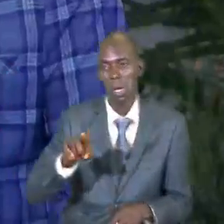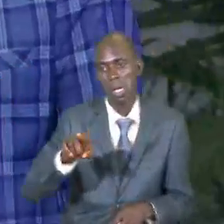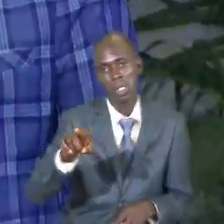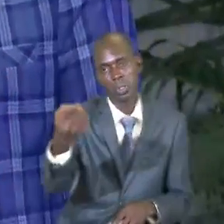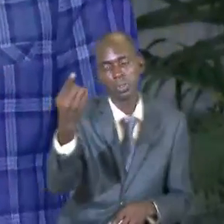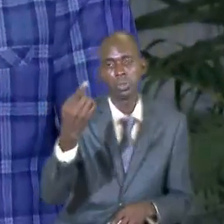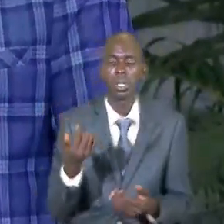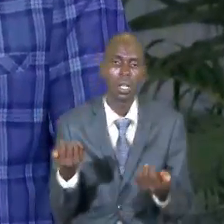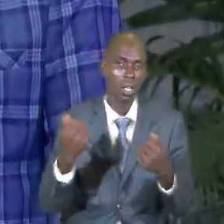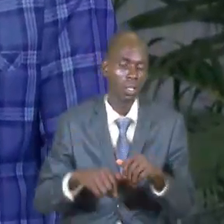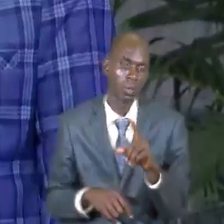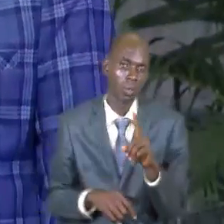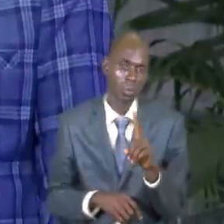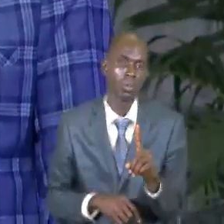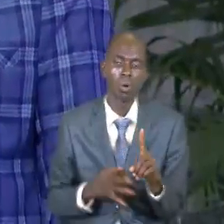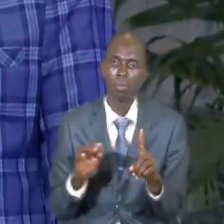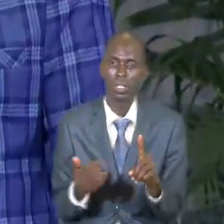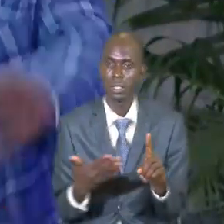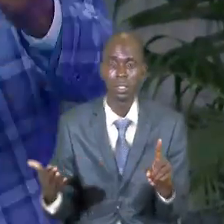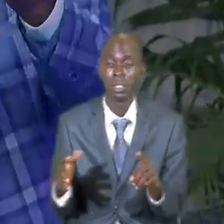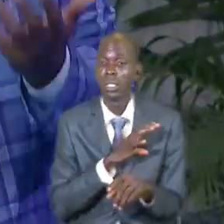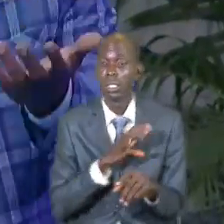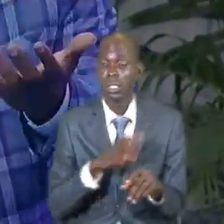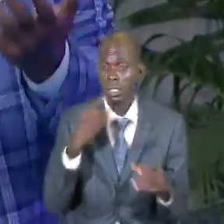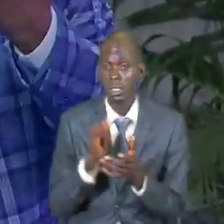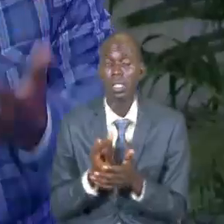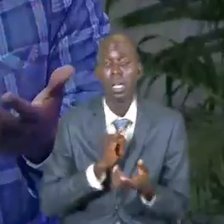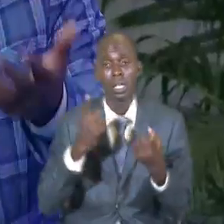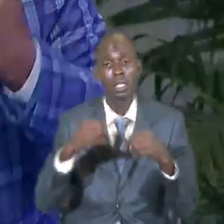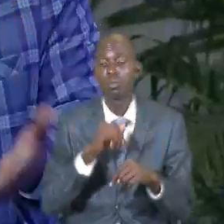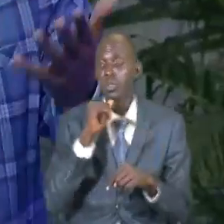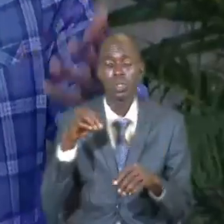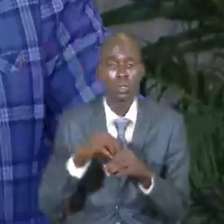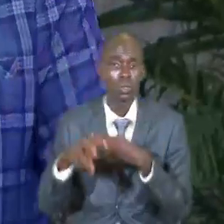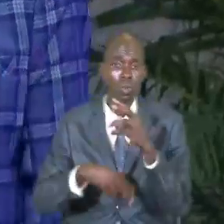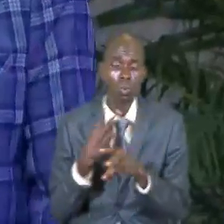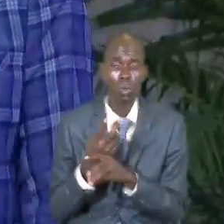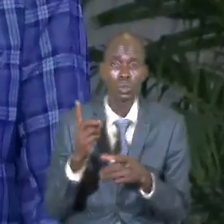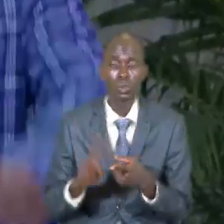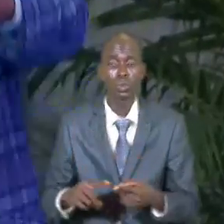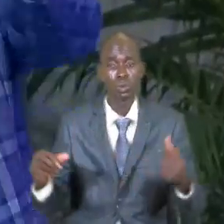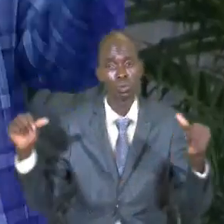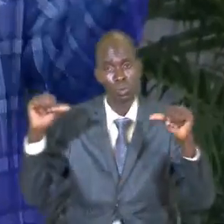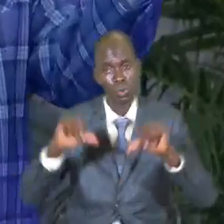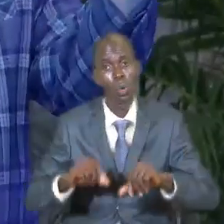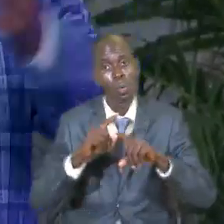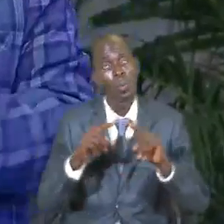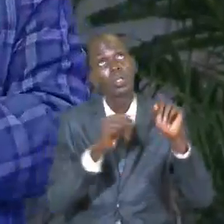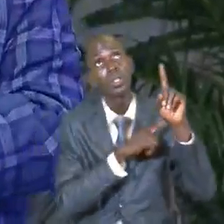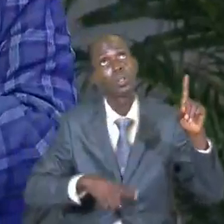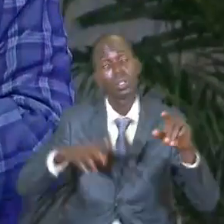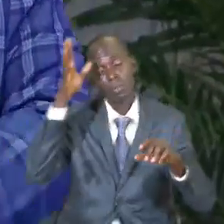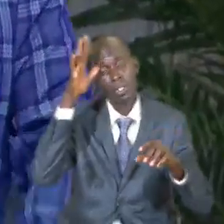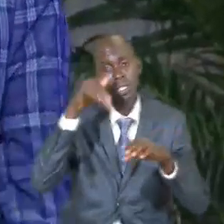I came not into the world to condemn, but the Lord, the Father, sent me to save. The Lord is not